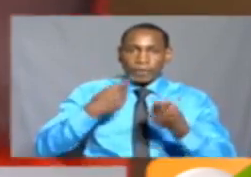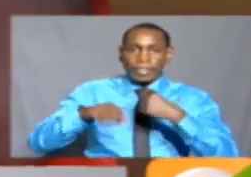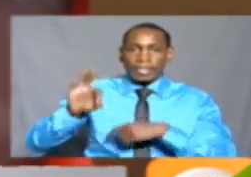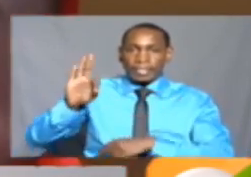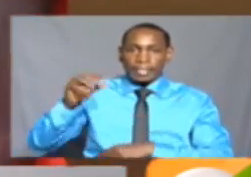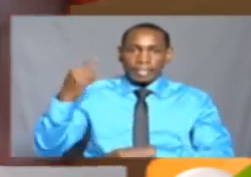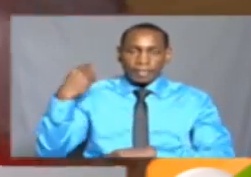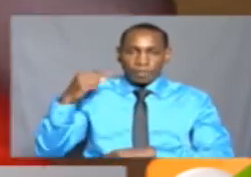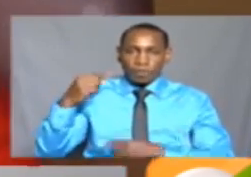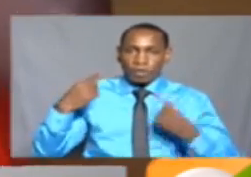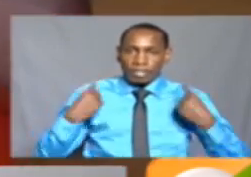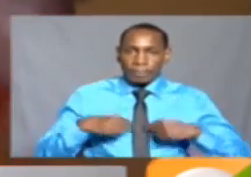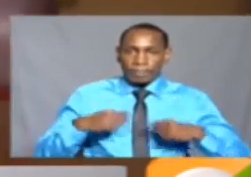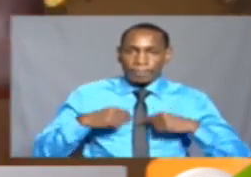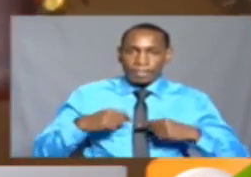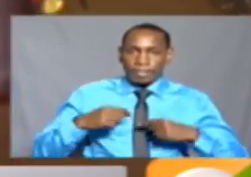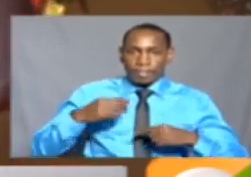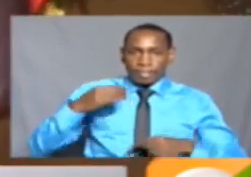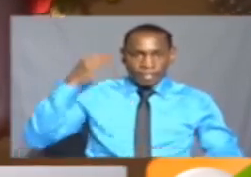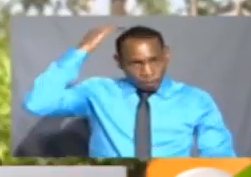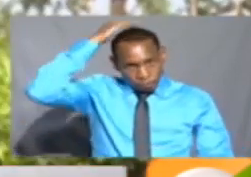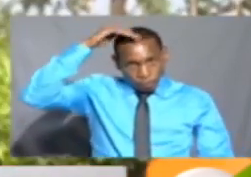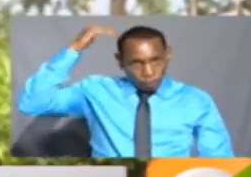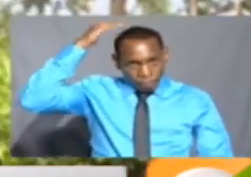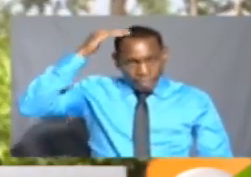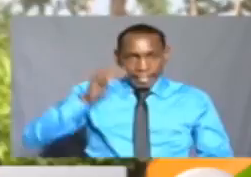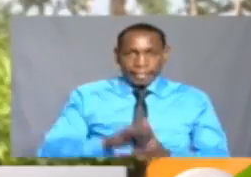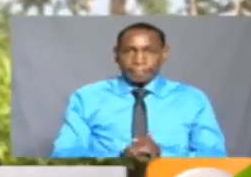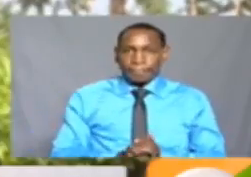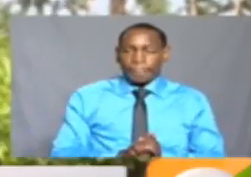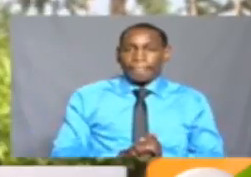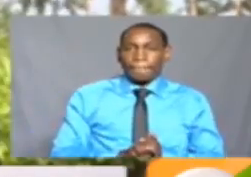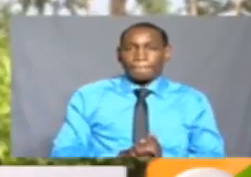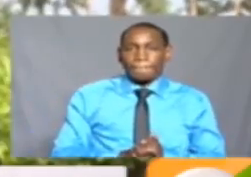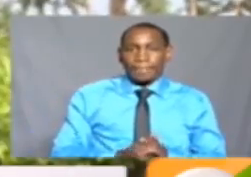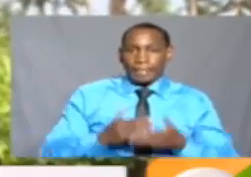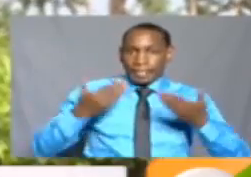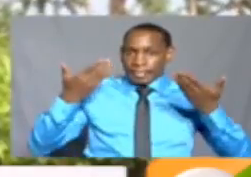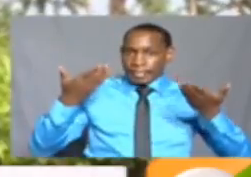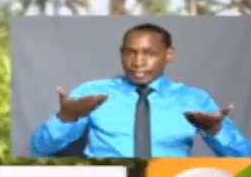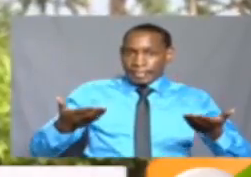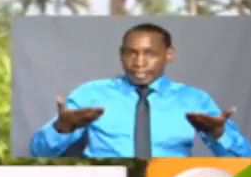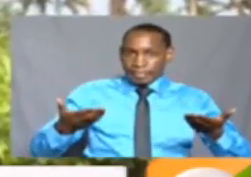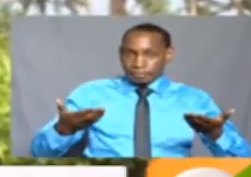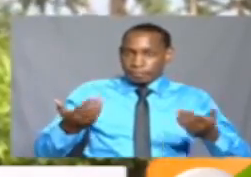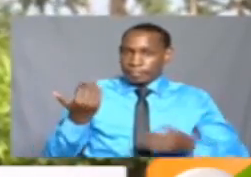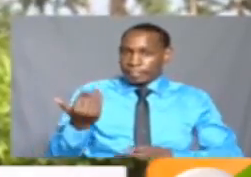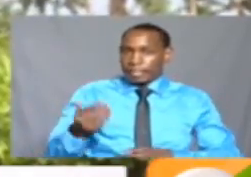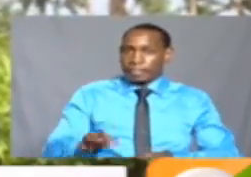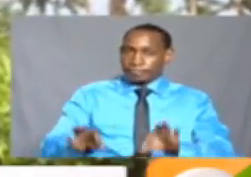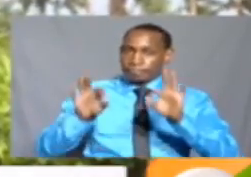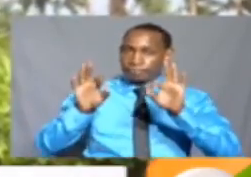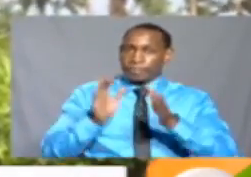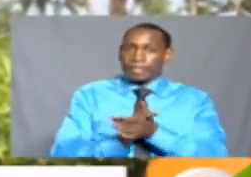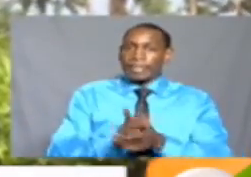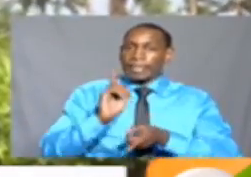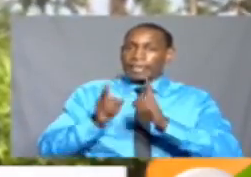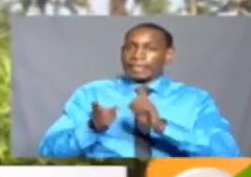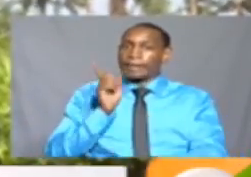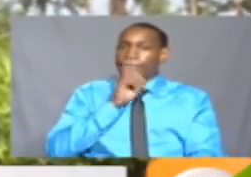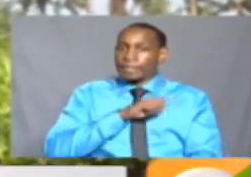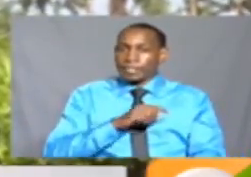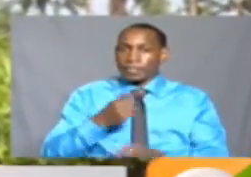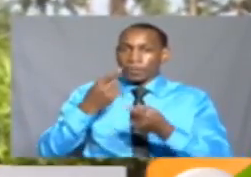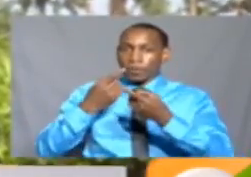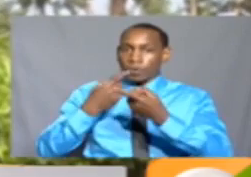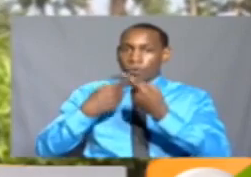in Abu Dhabi, United Arab Emirates. Sai niko mtoto ako poa. Mtoto amekimbia, amepata kila